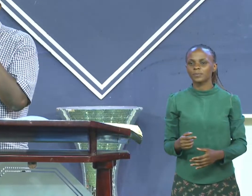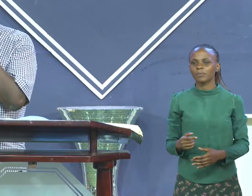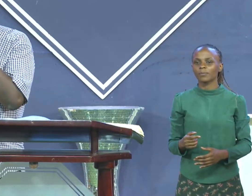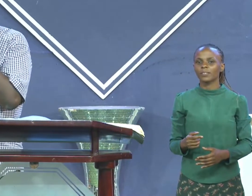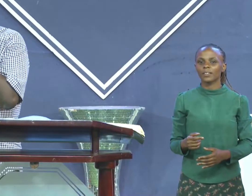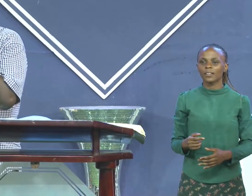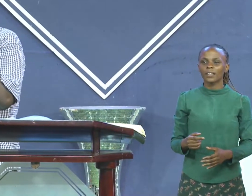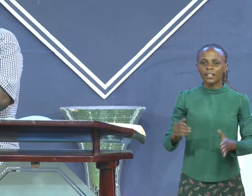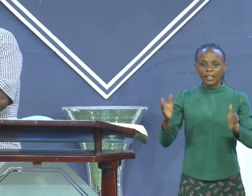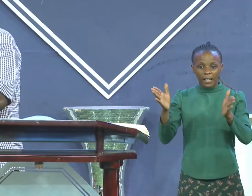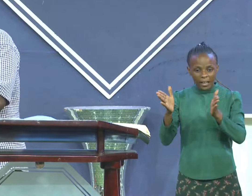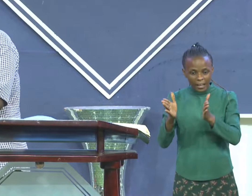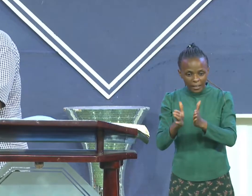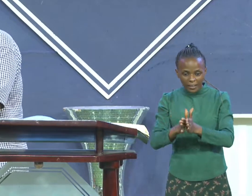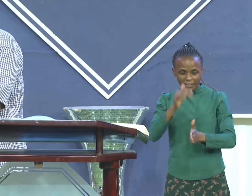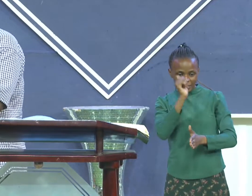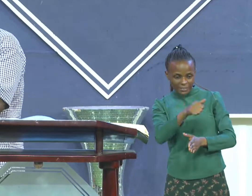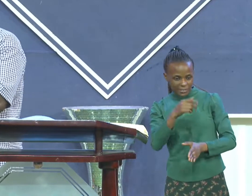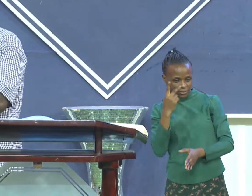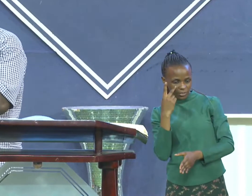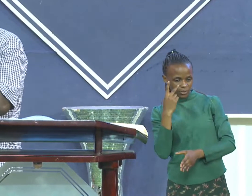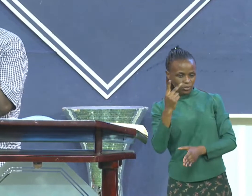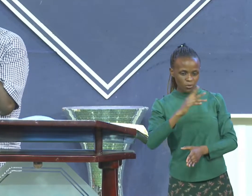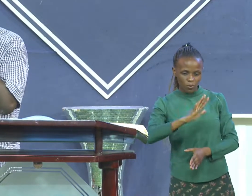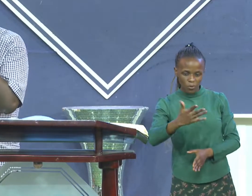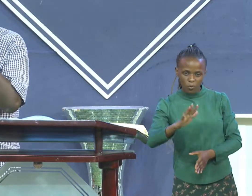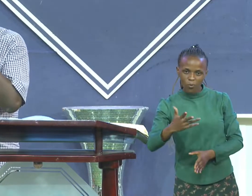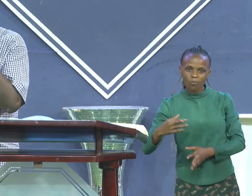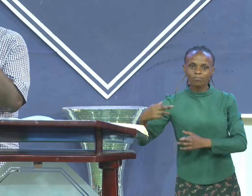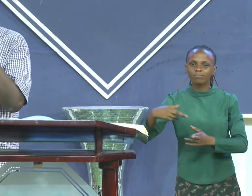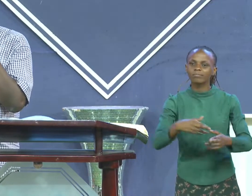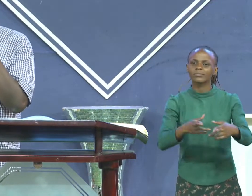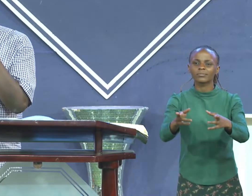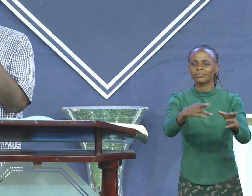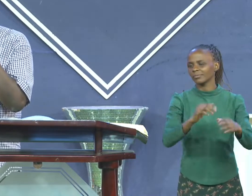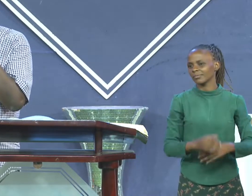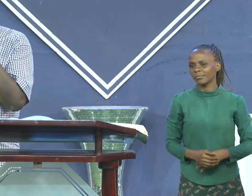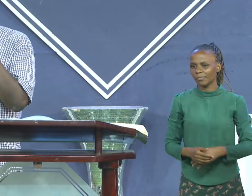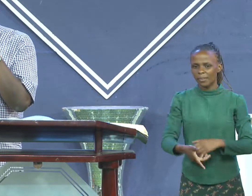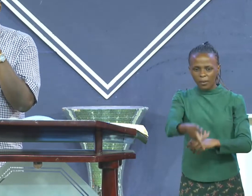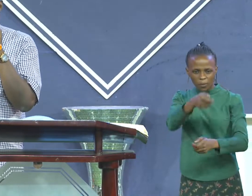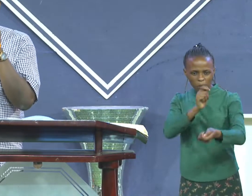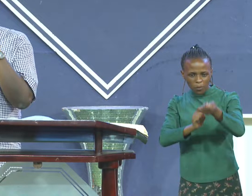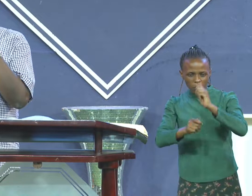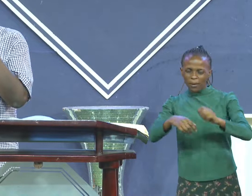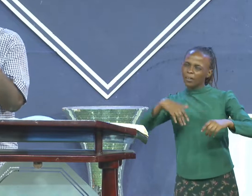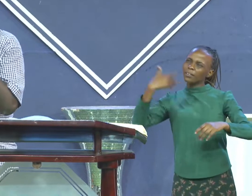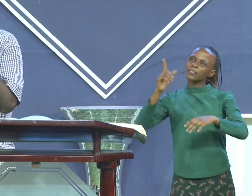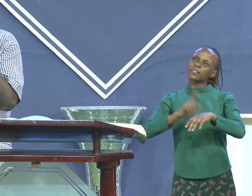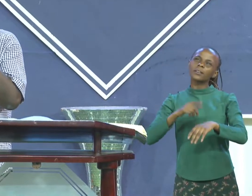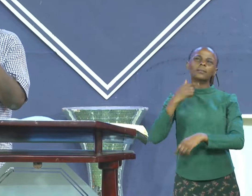And Hagar saw a well. Every time I think about that story, I